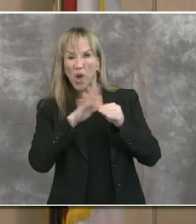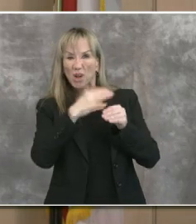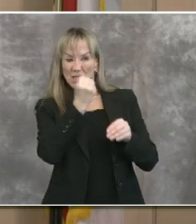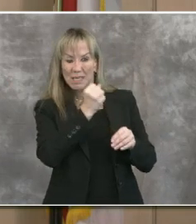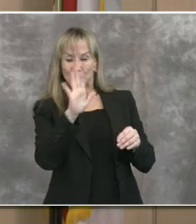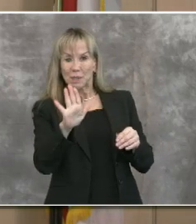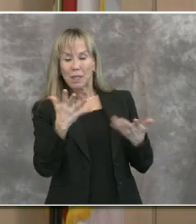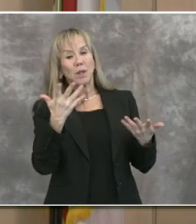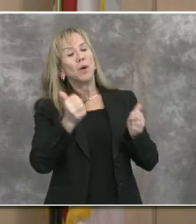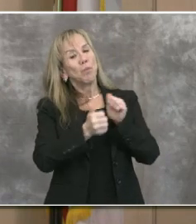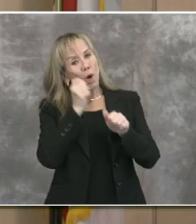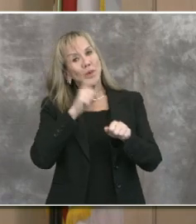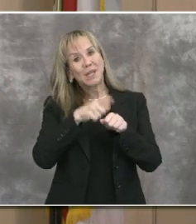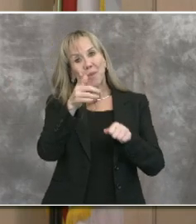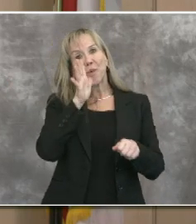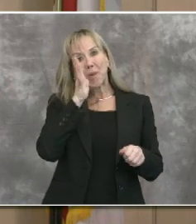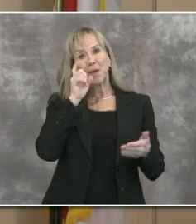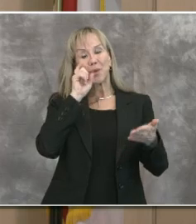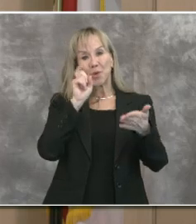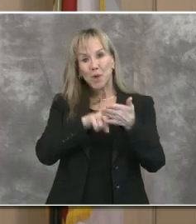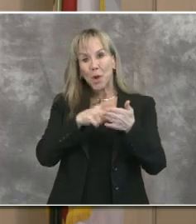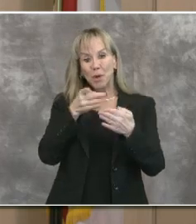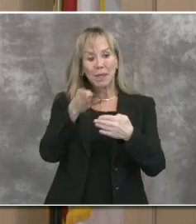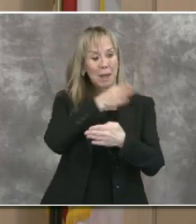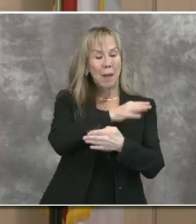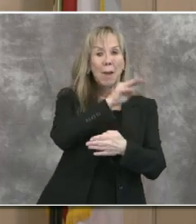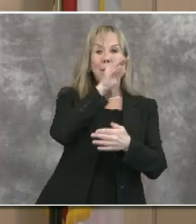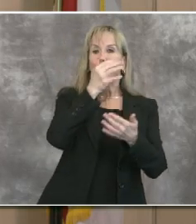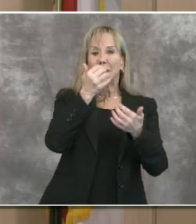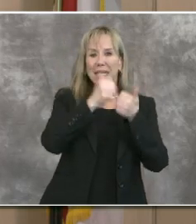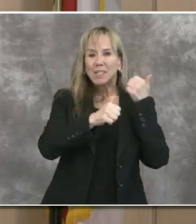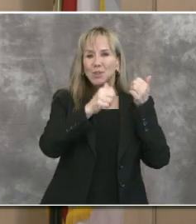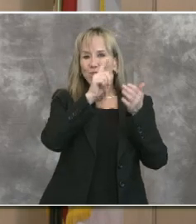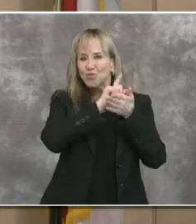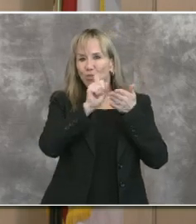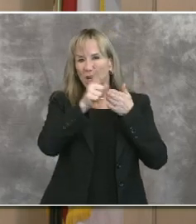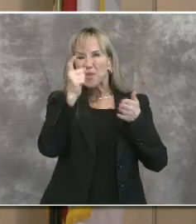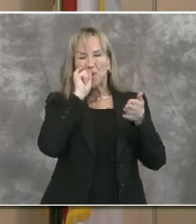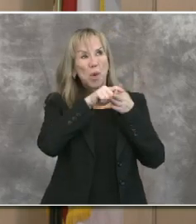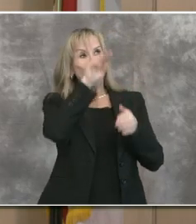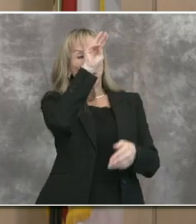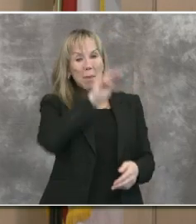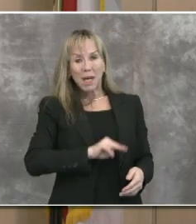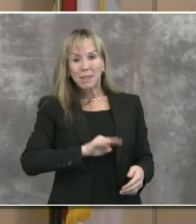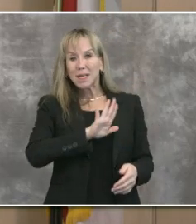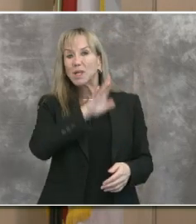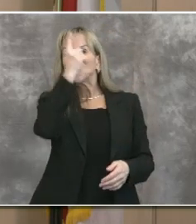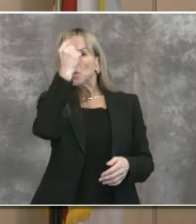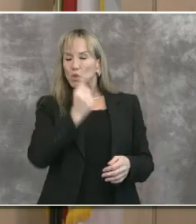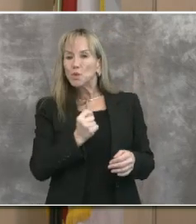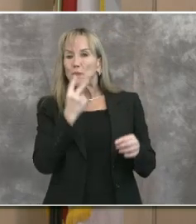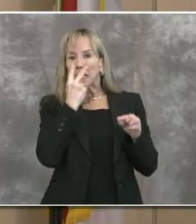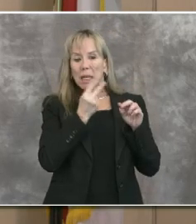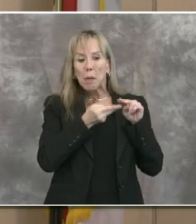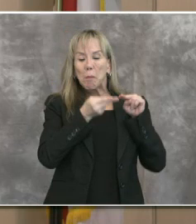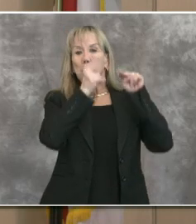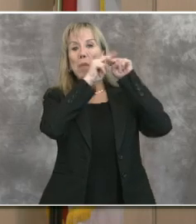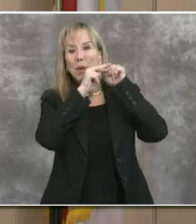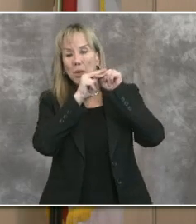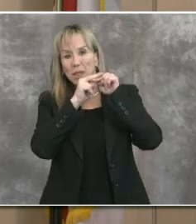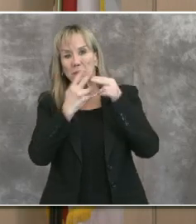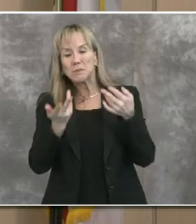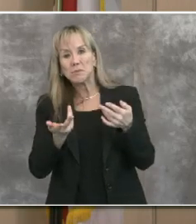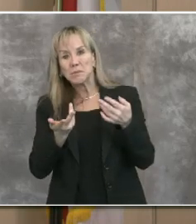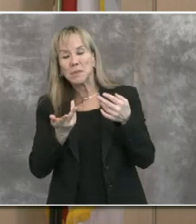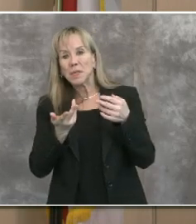we typically see, if you go back for Monday, Tuesdays of each week, you'll see most likely an increase in